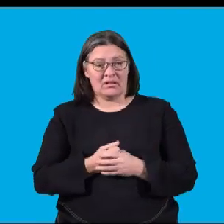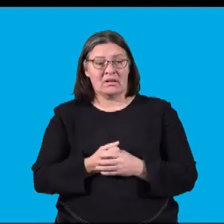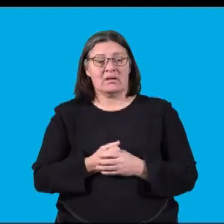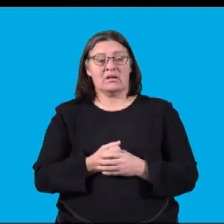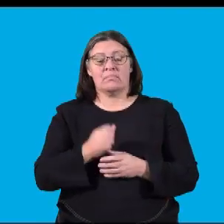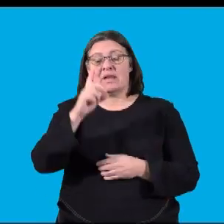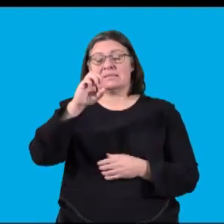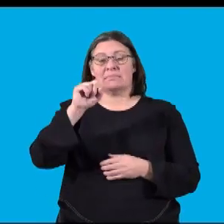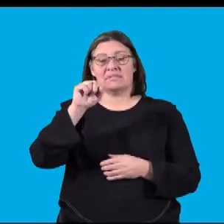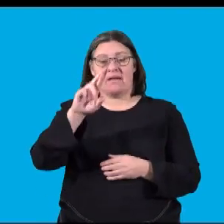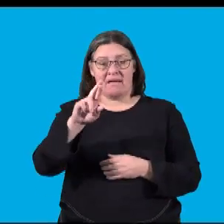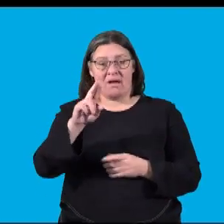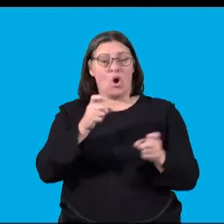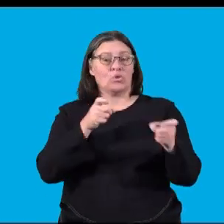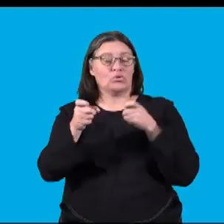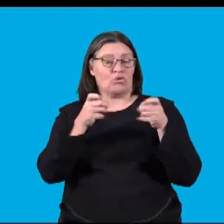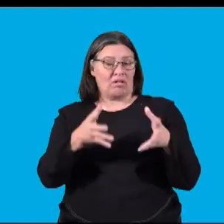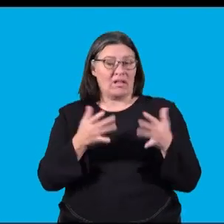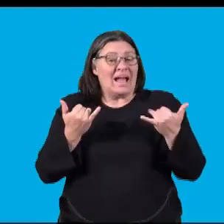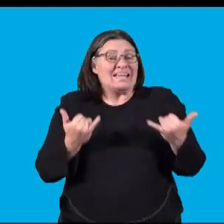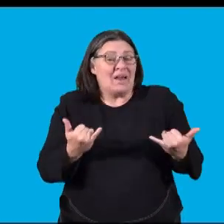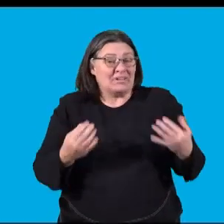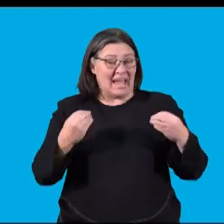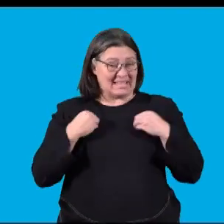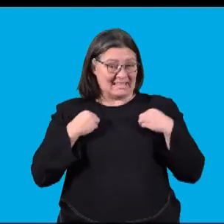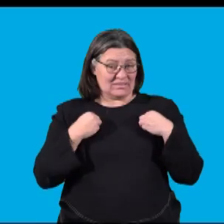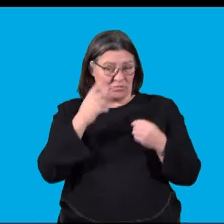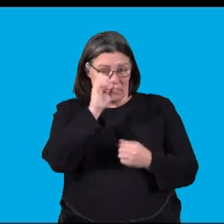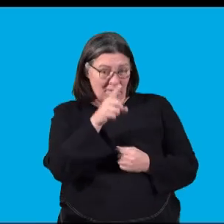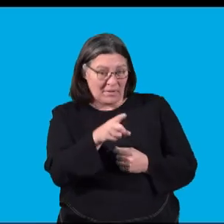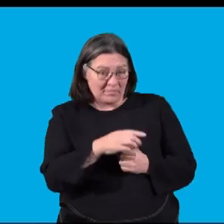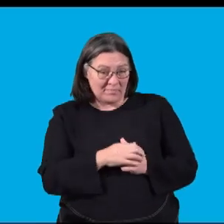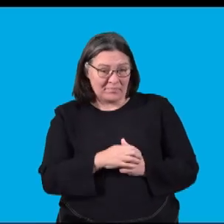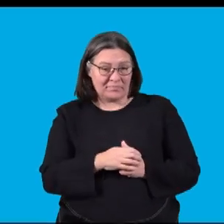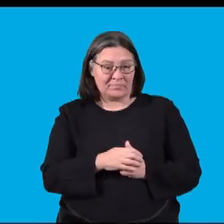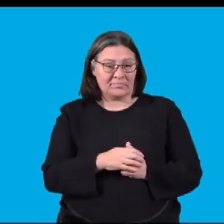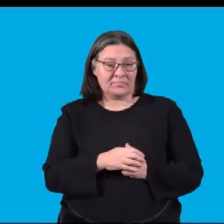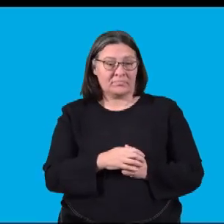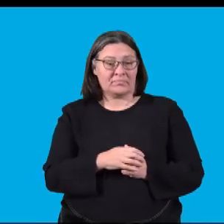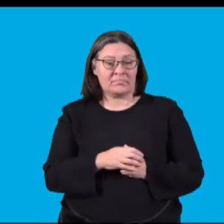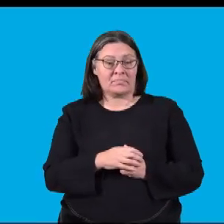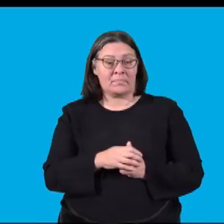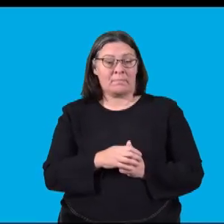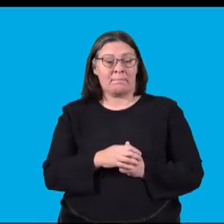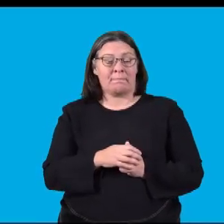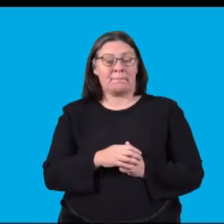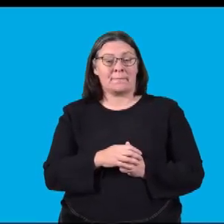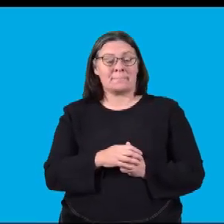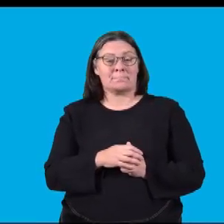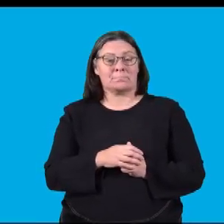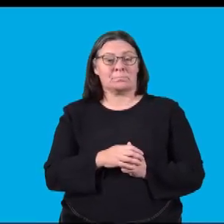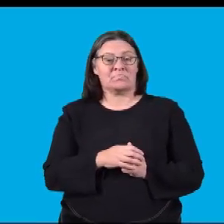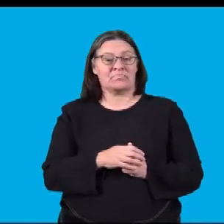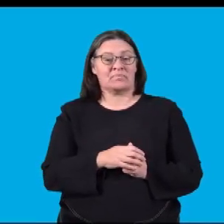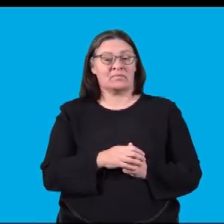debtors control. Remember, this is current assets now, current assets. So I'll bring my debtors control amount,